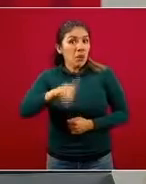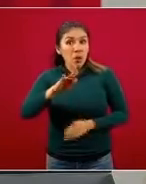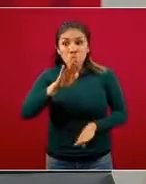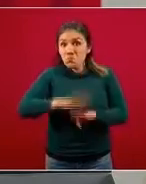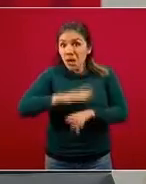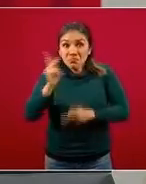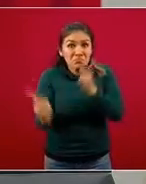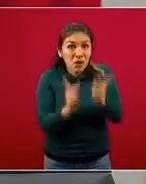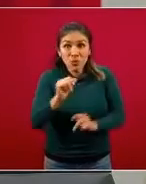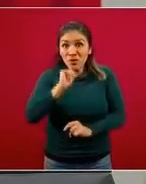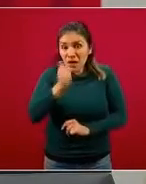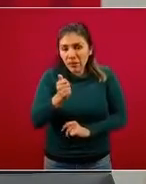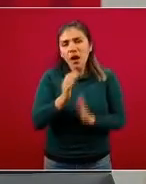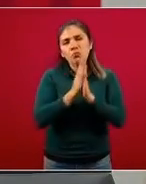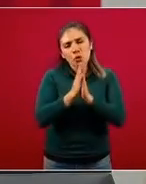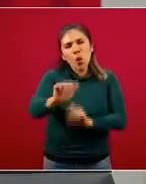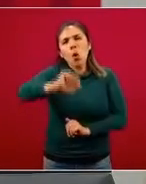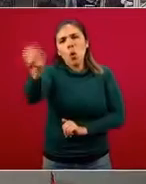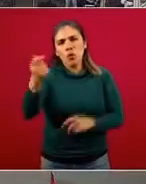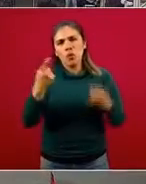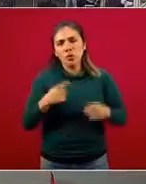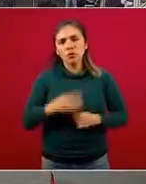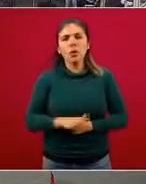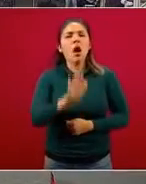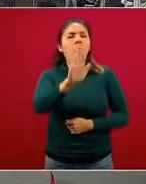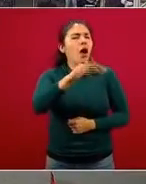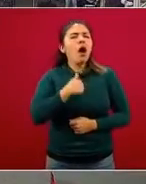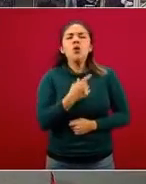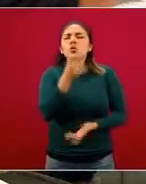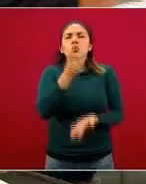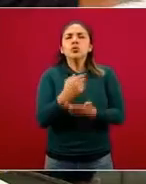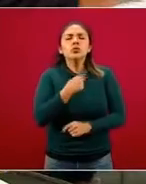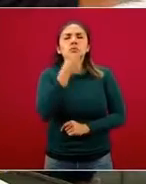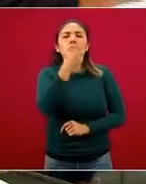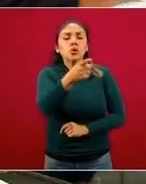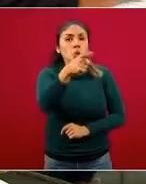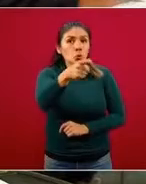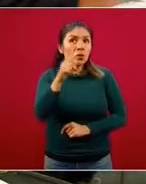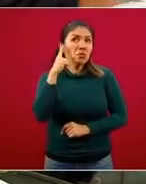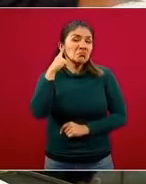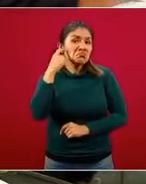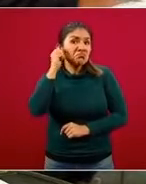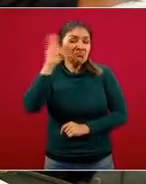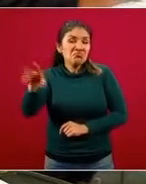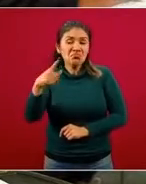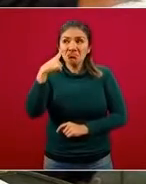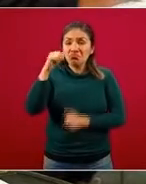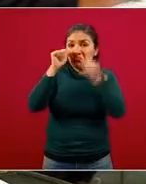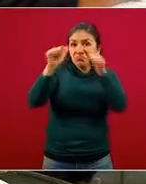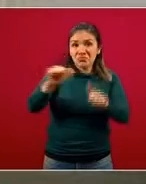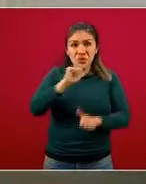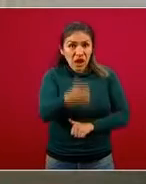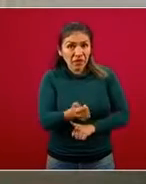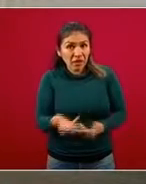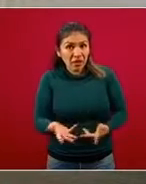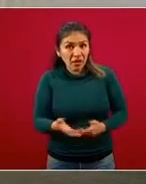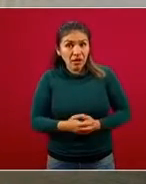Tamaulipas has an opinion? I think that's great. If you don't have any more questions, no, you're not seeing or